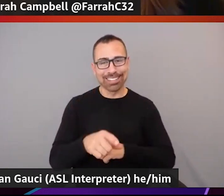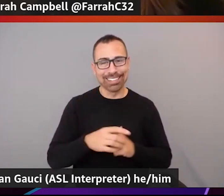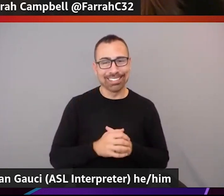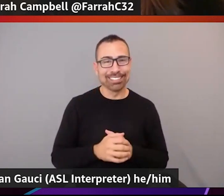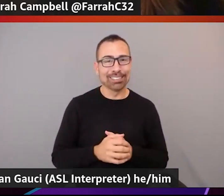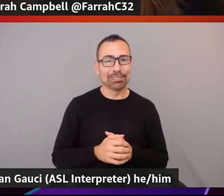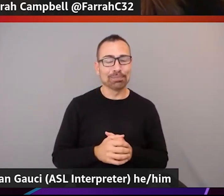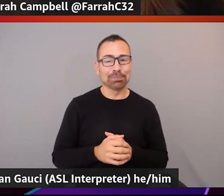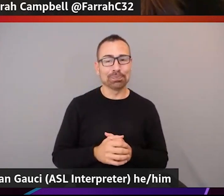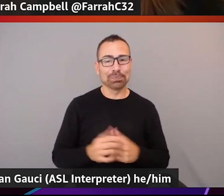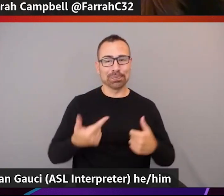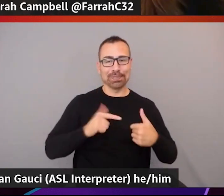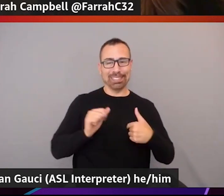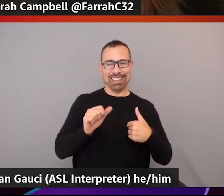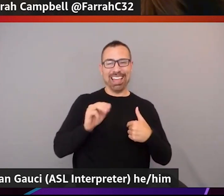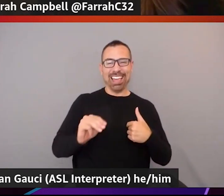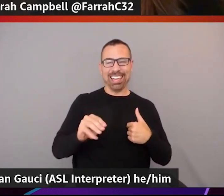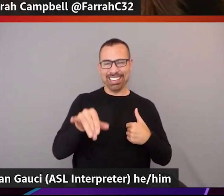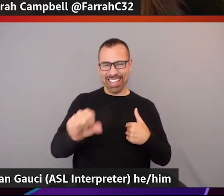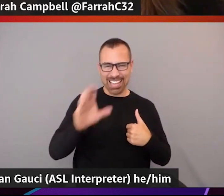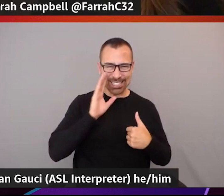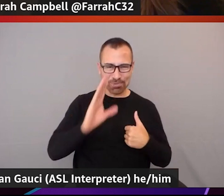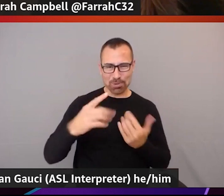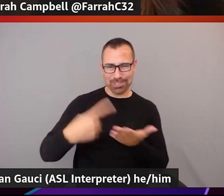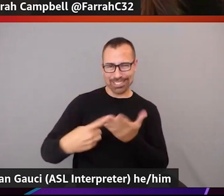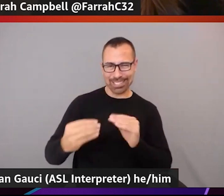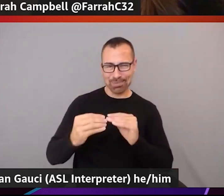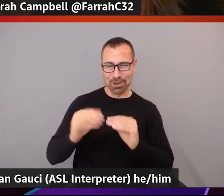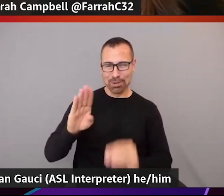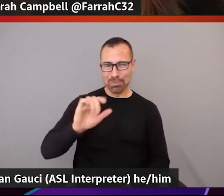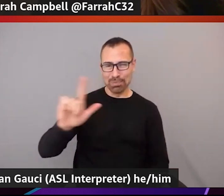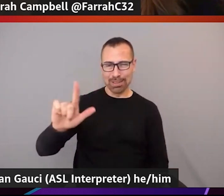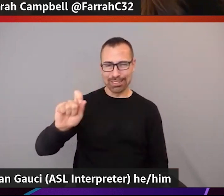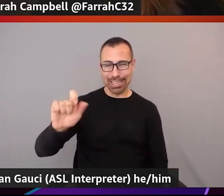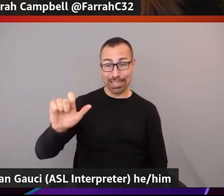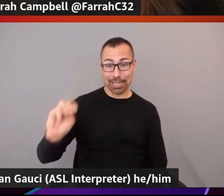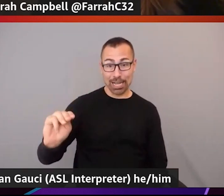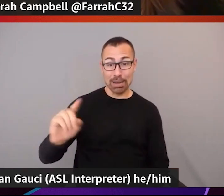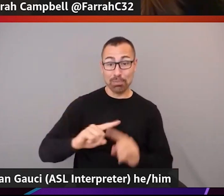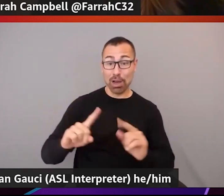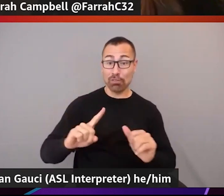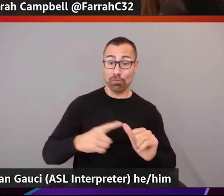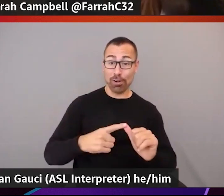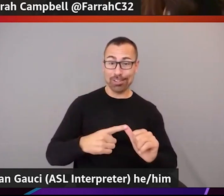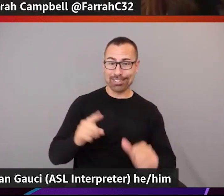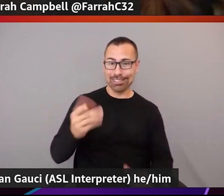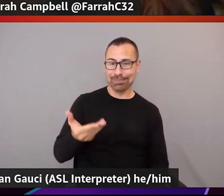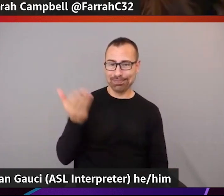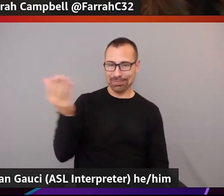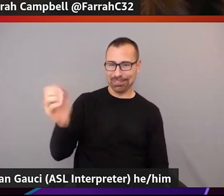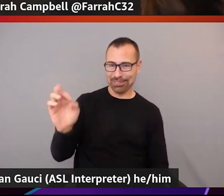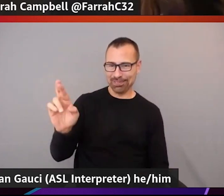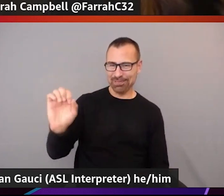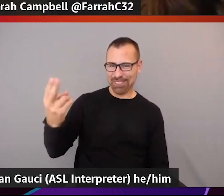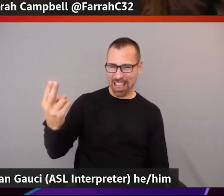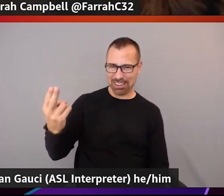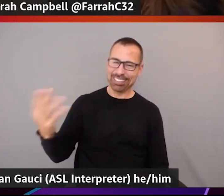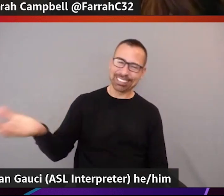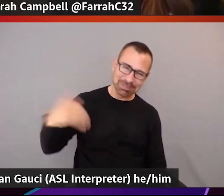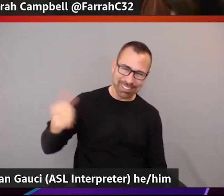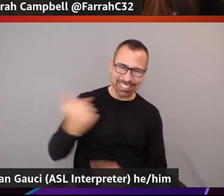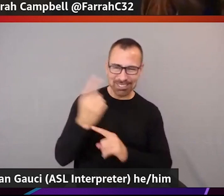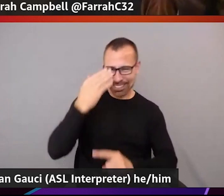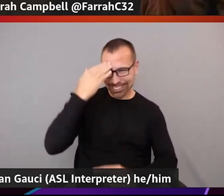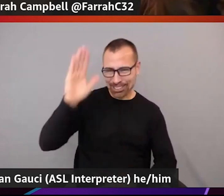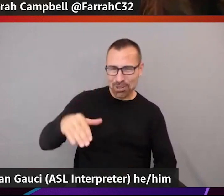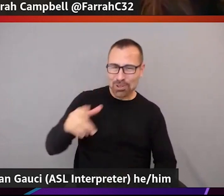into a lot about Bill.com, I believe. But before we do, Farrah, I mean, come on, everybody knows you.